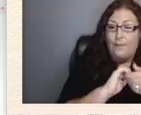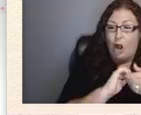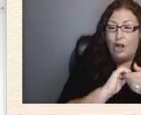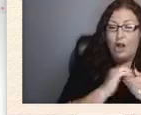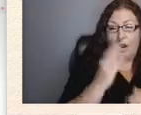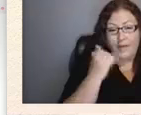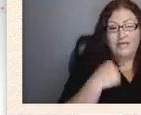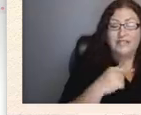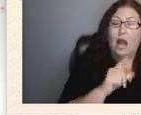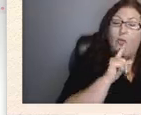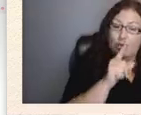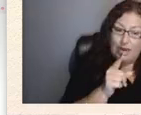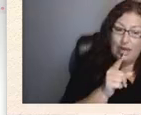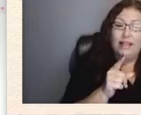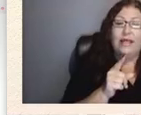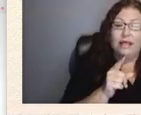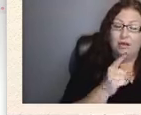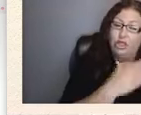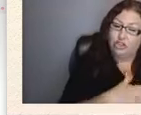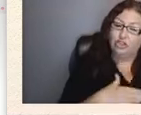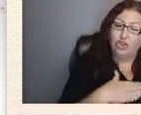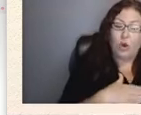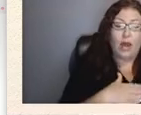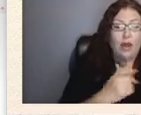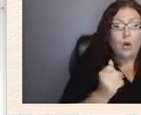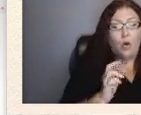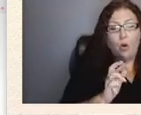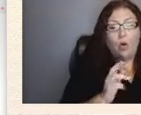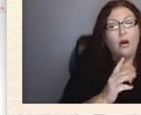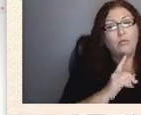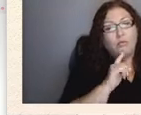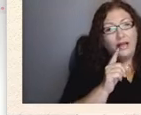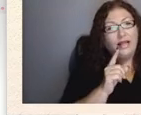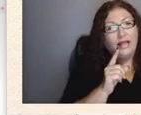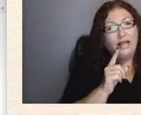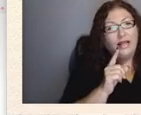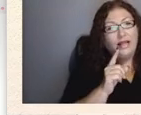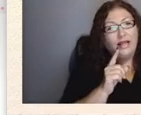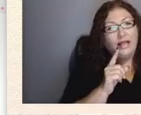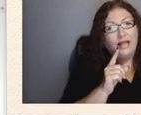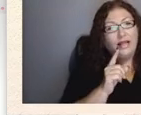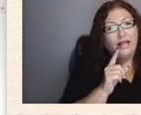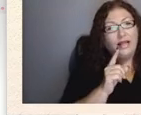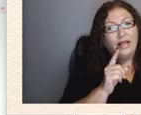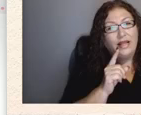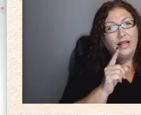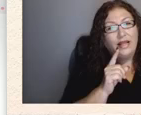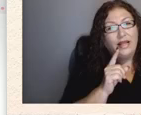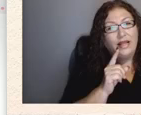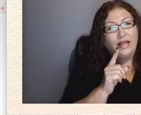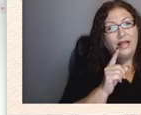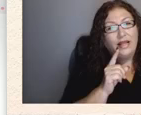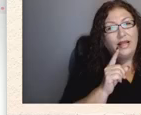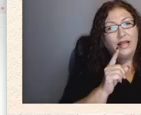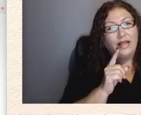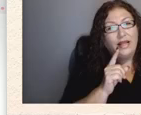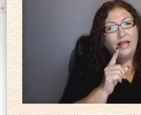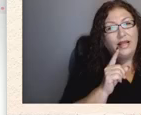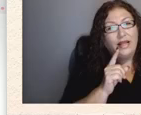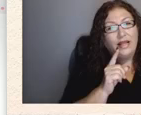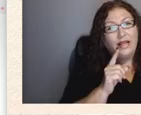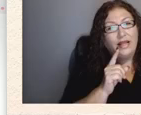really enjoy or think that it's more about partnership than anything else. I don't have the answers